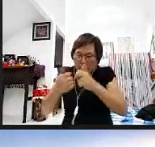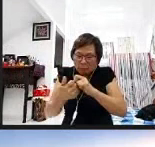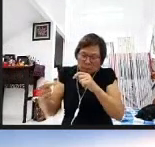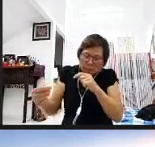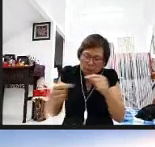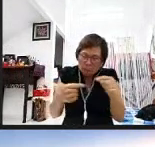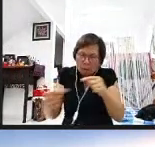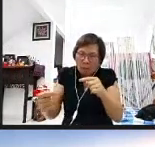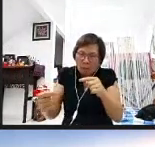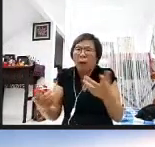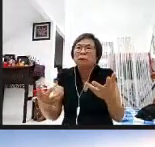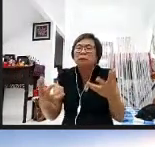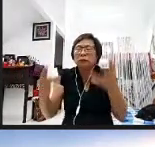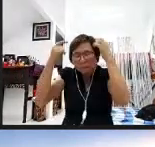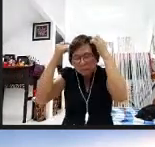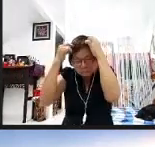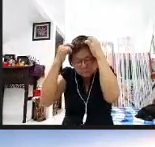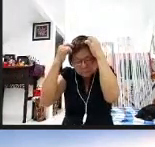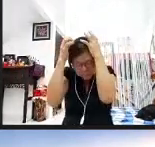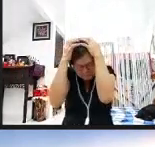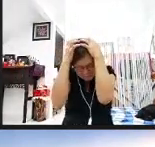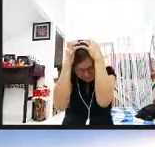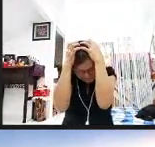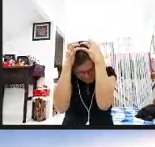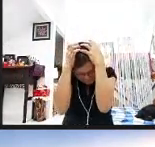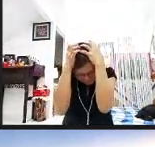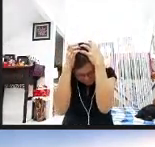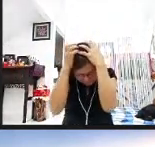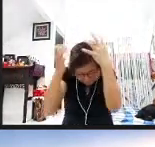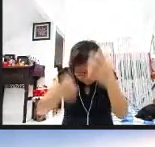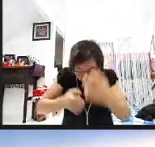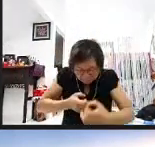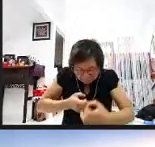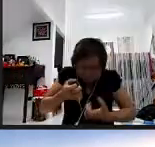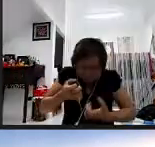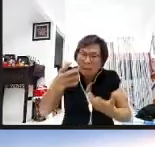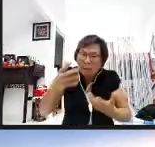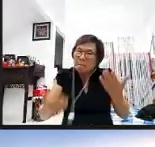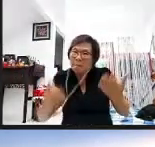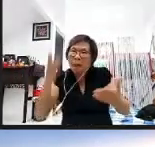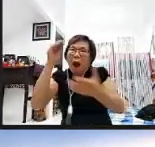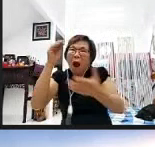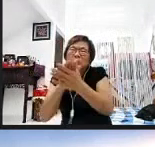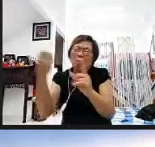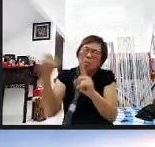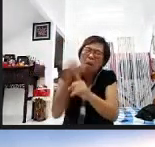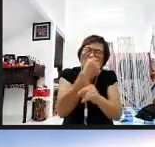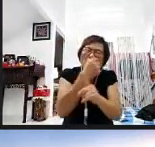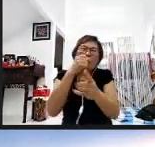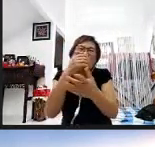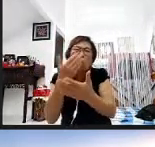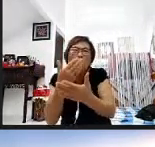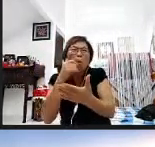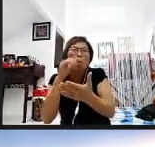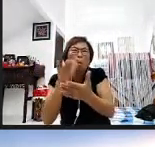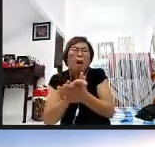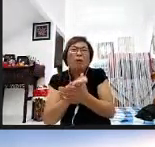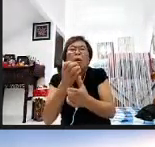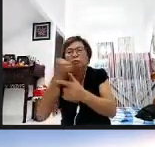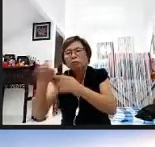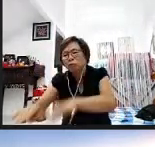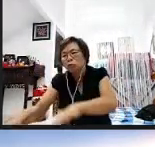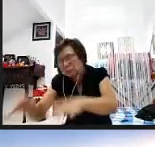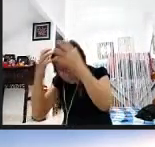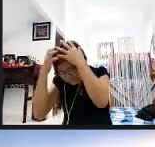may even lead to mental, emotional, and physical abuses. As for the kids, because